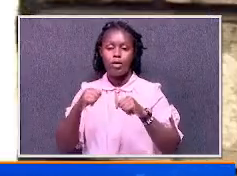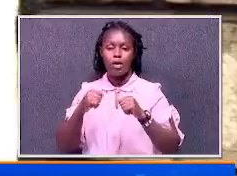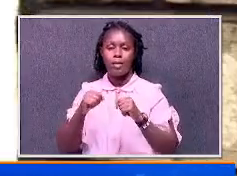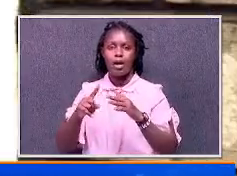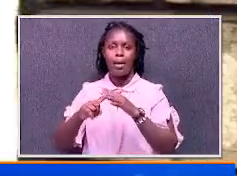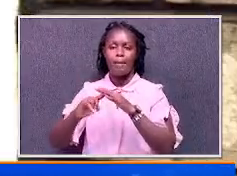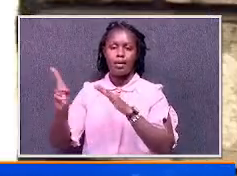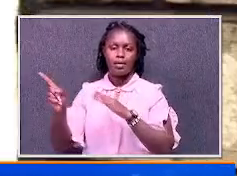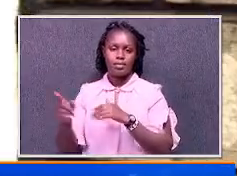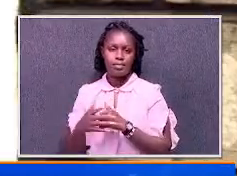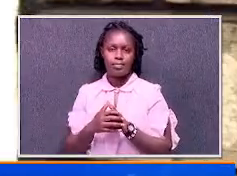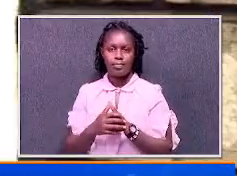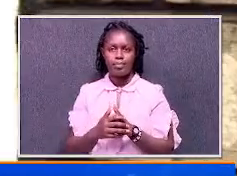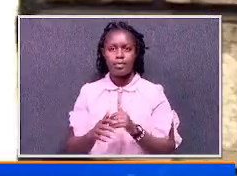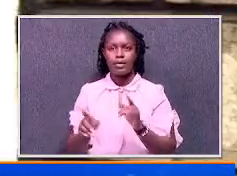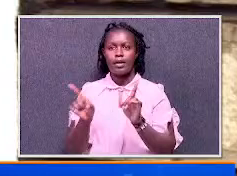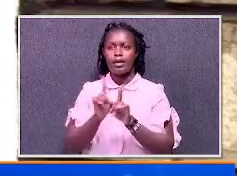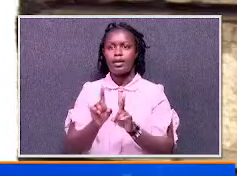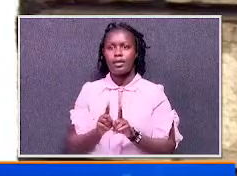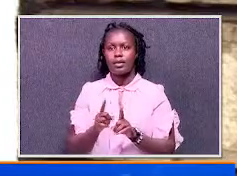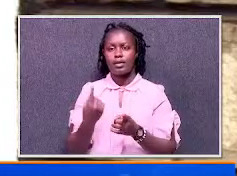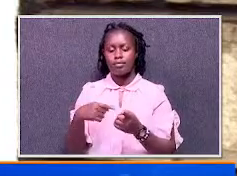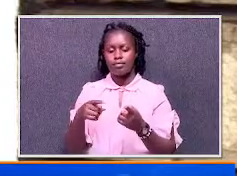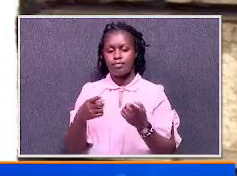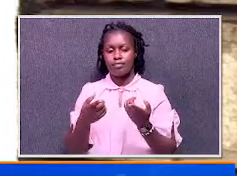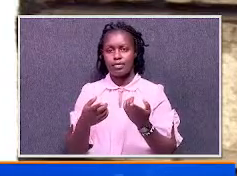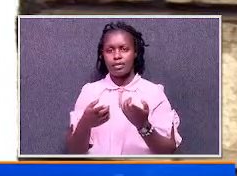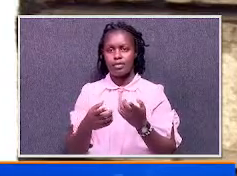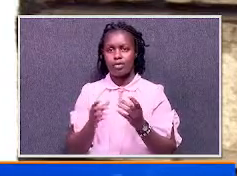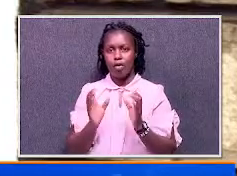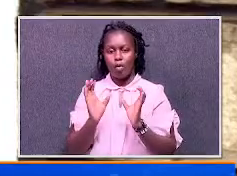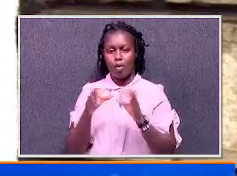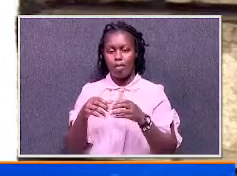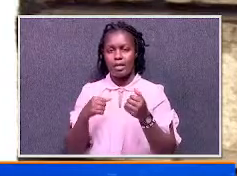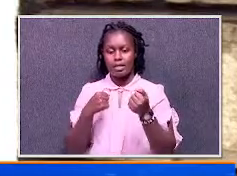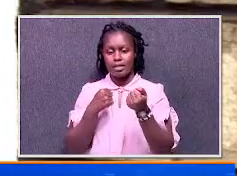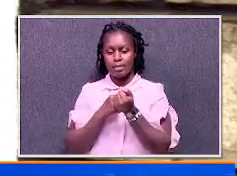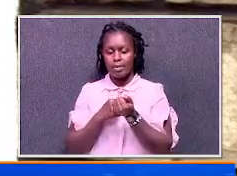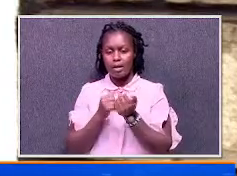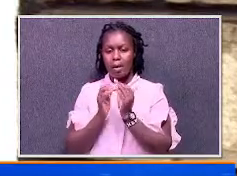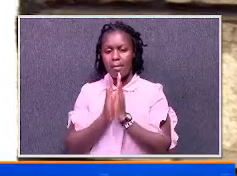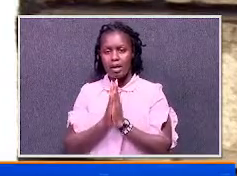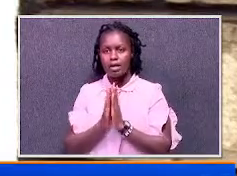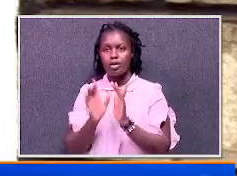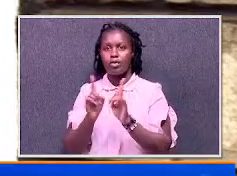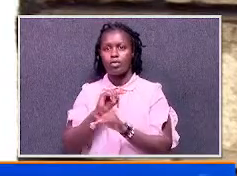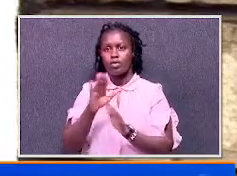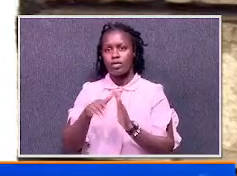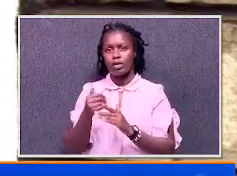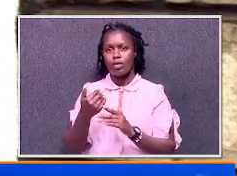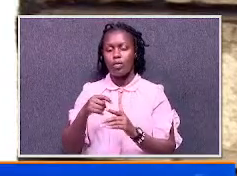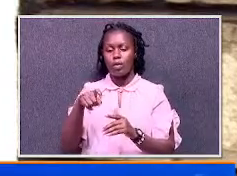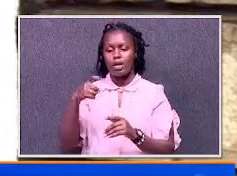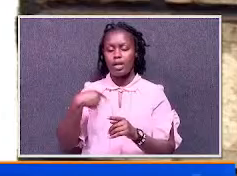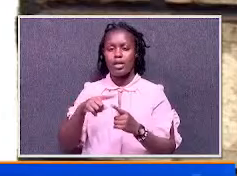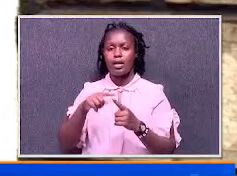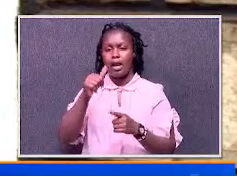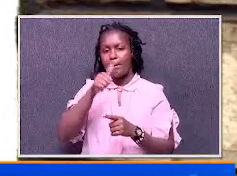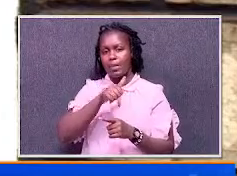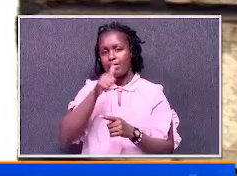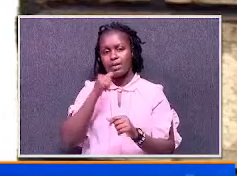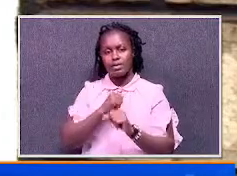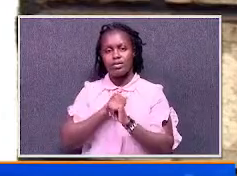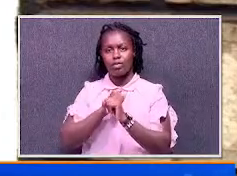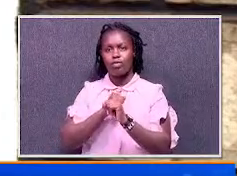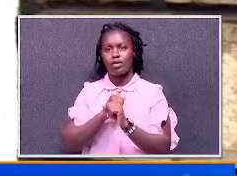As much into prayers and community support and even our own private security,